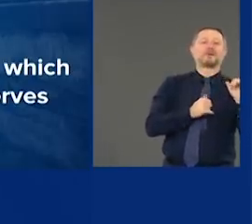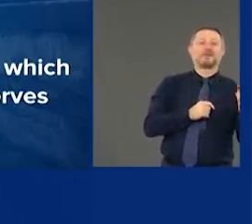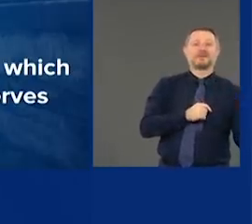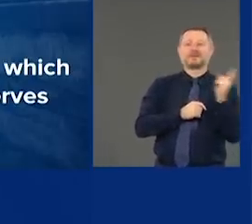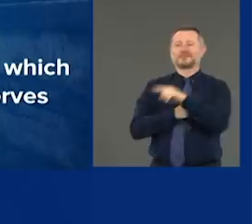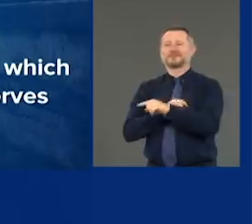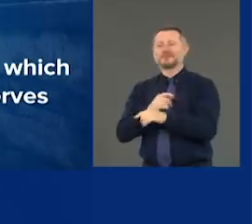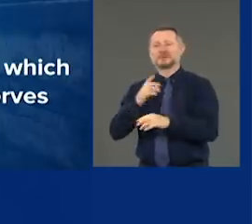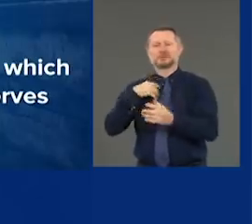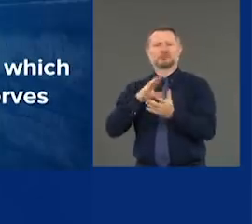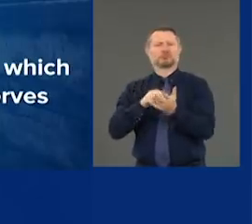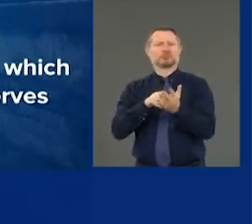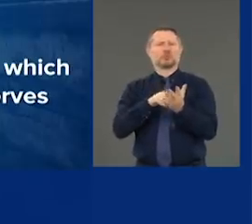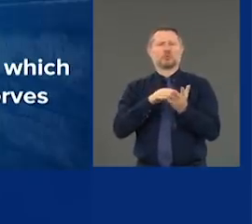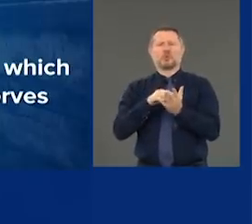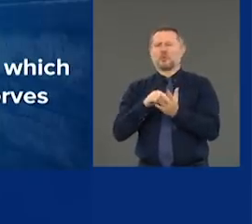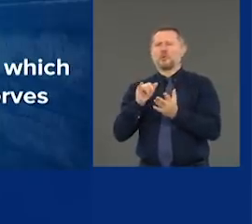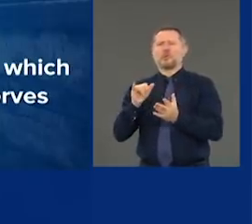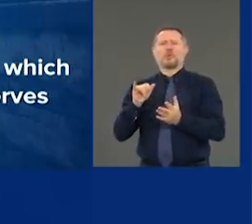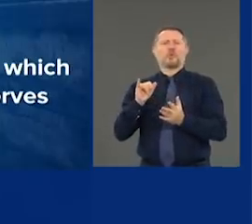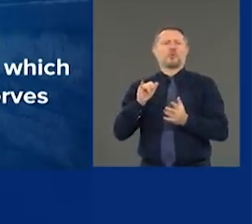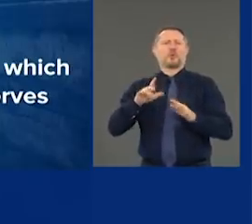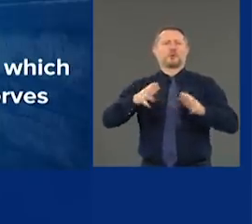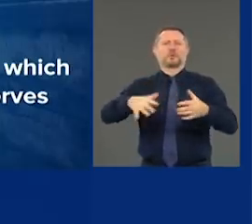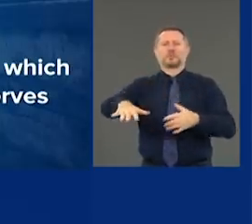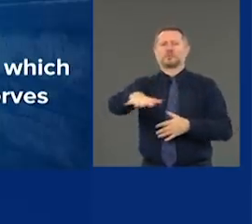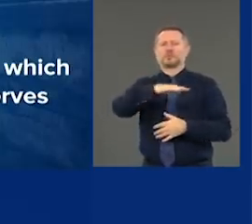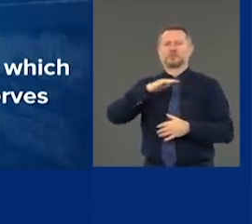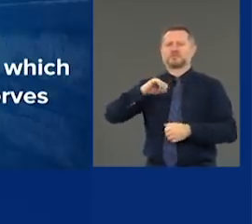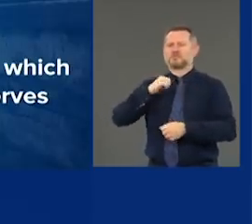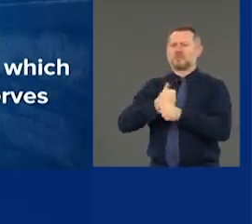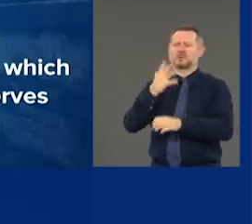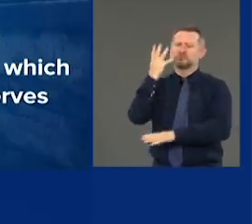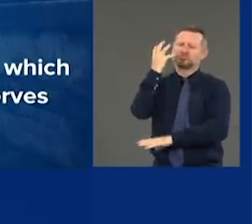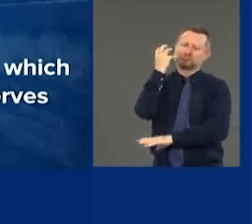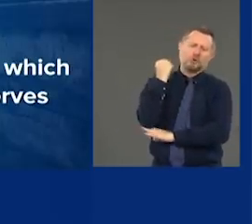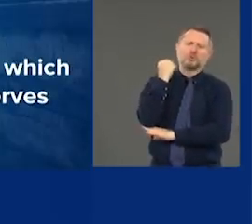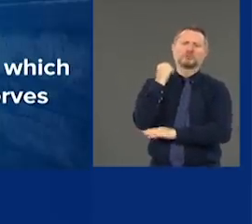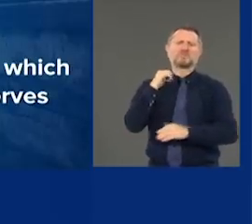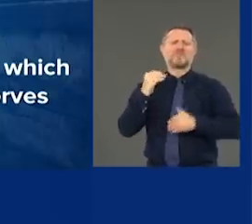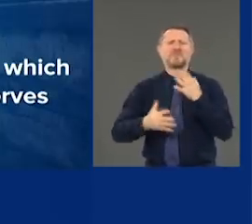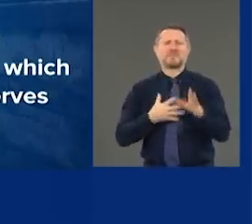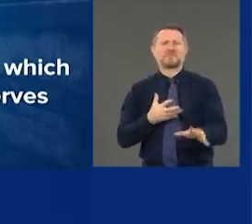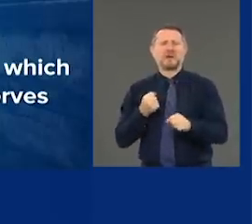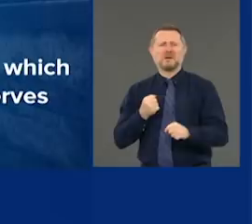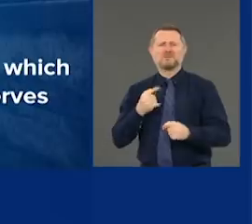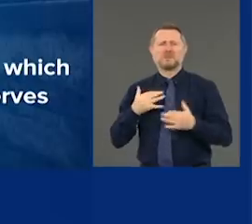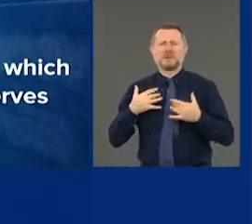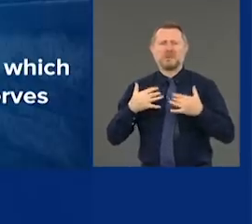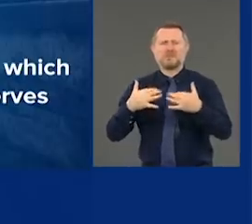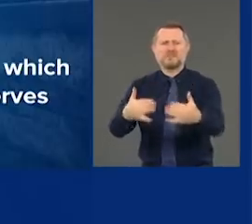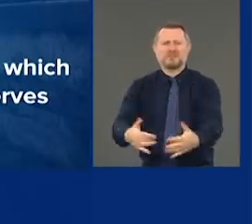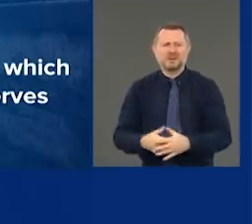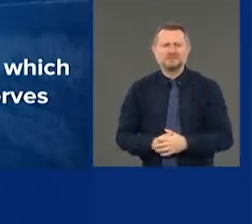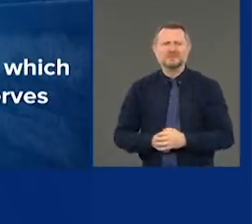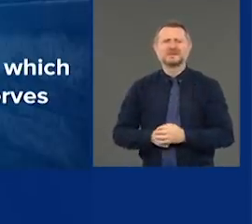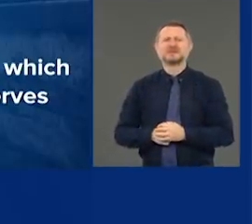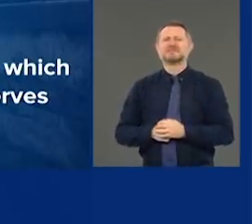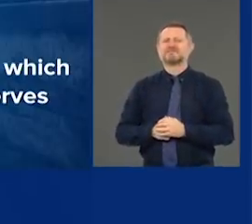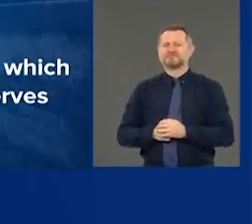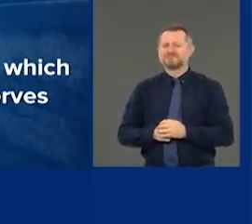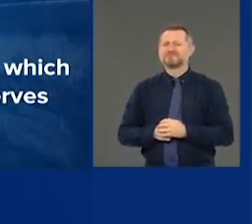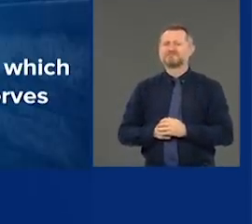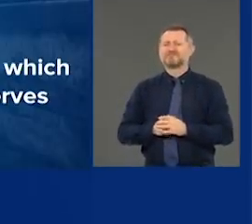team for literally setting a record in smart government construction. Smart